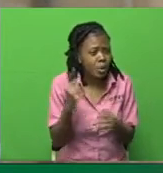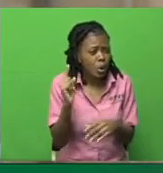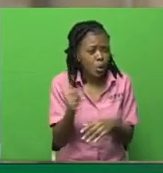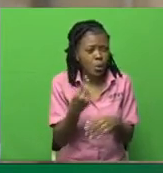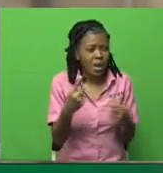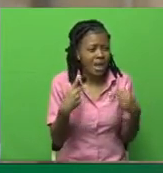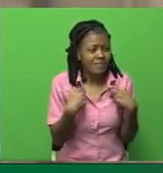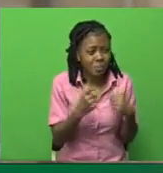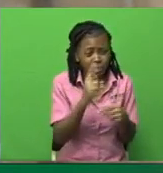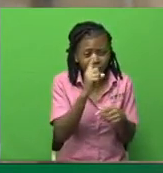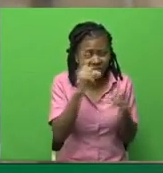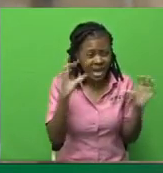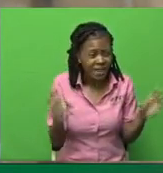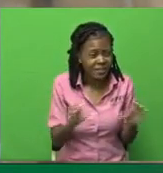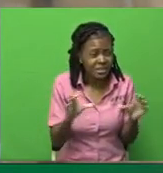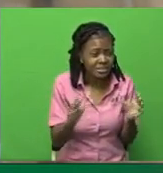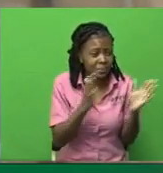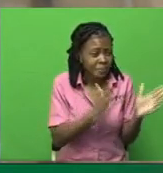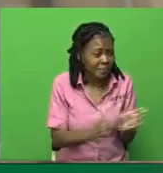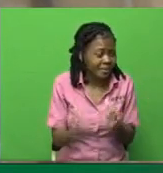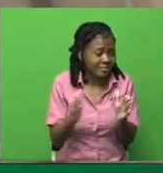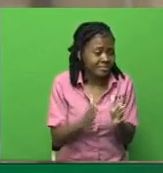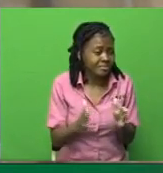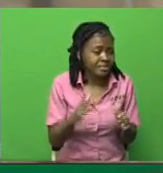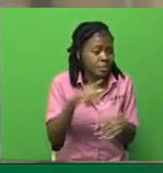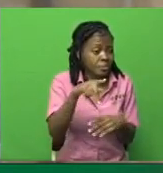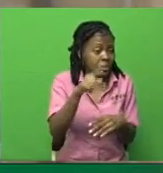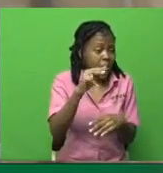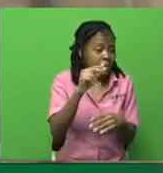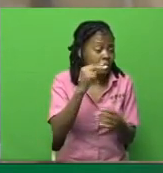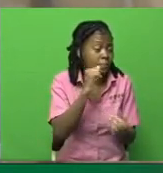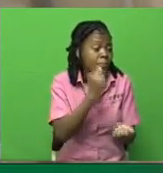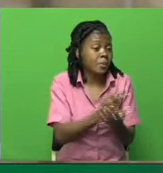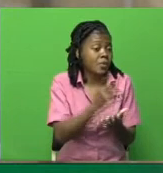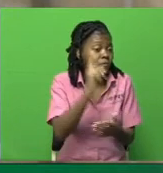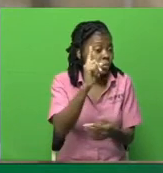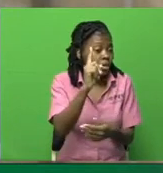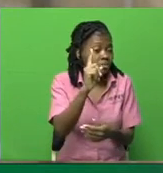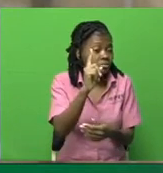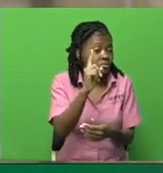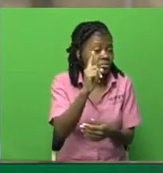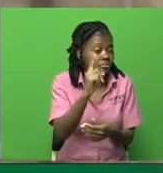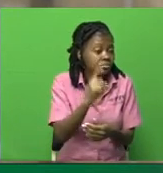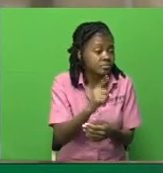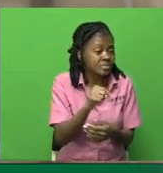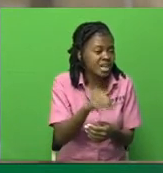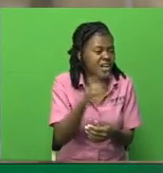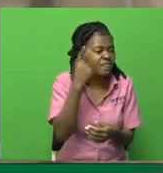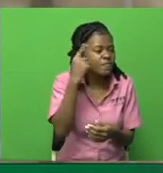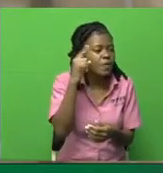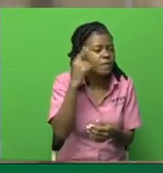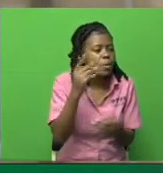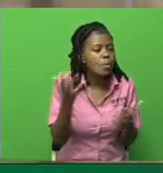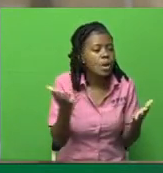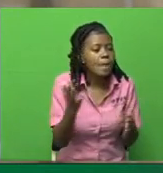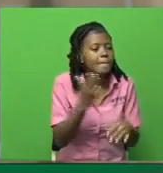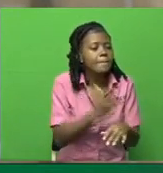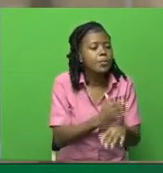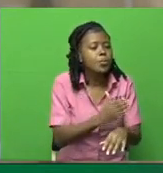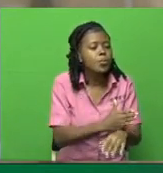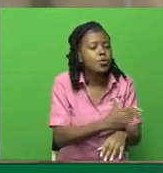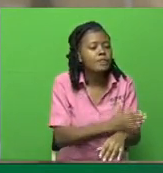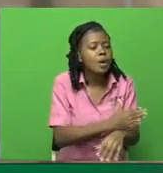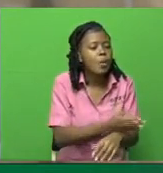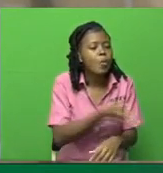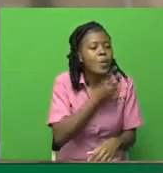Trinidad Tobago with respect to that with respect to Wasa and that action plan speaks to the Improvement of water